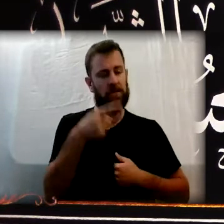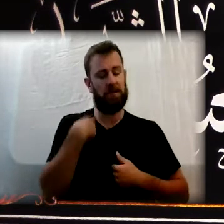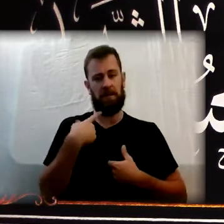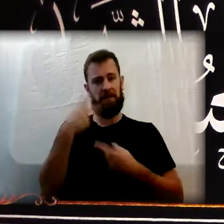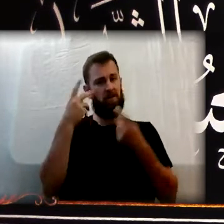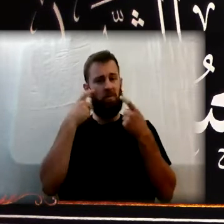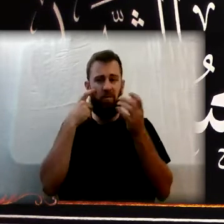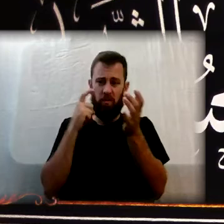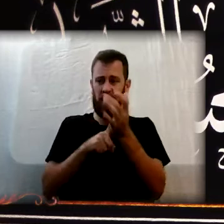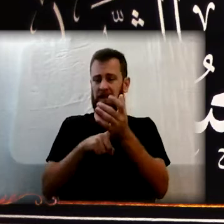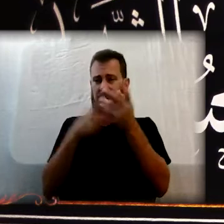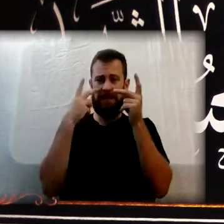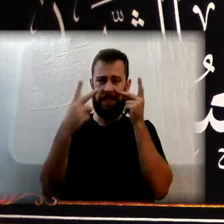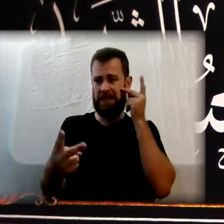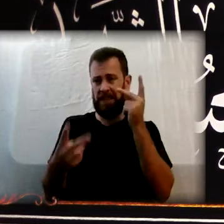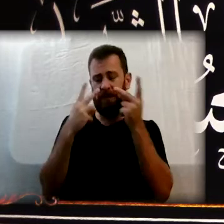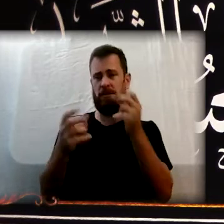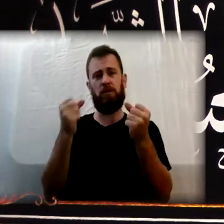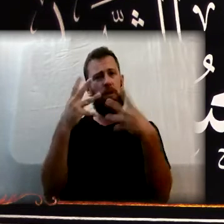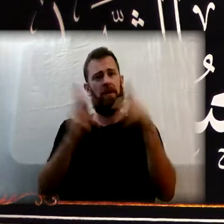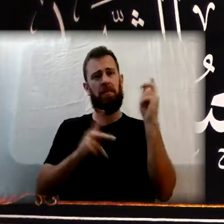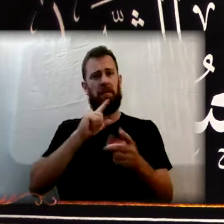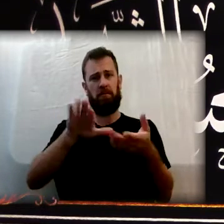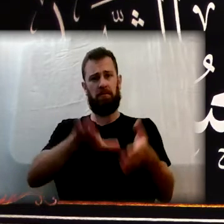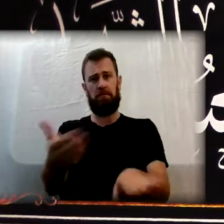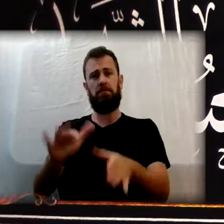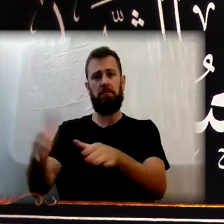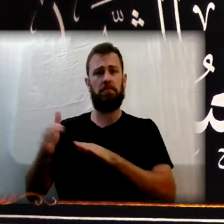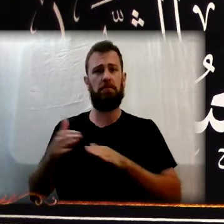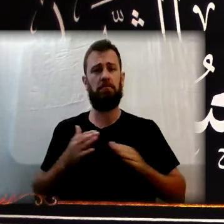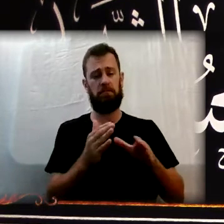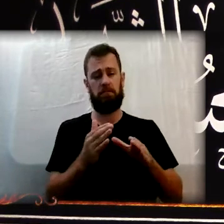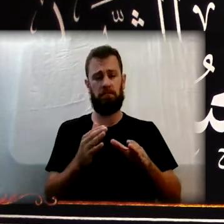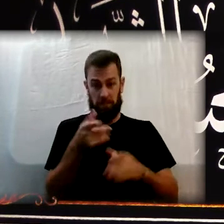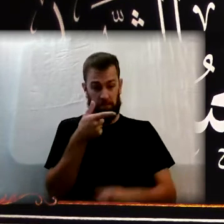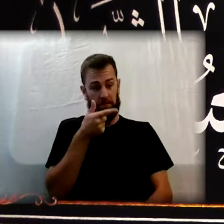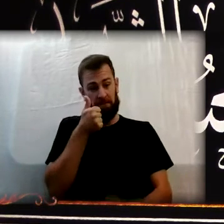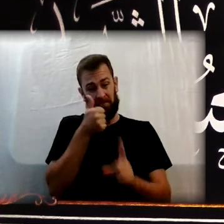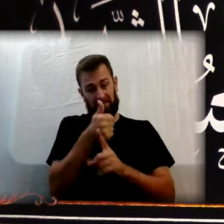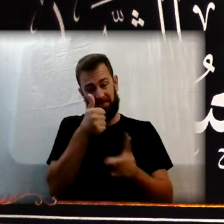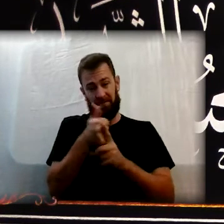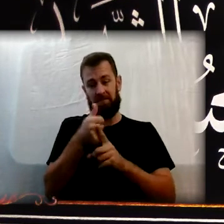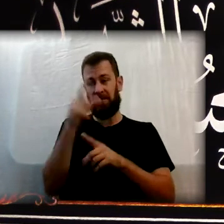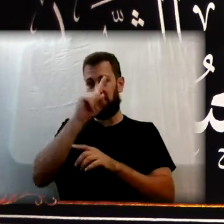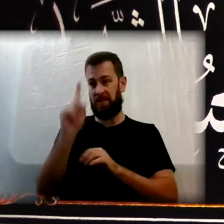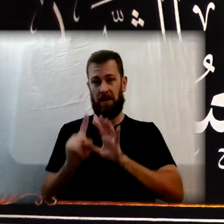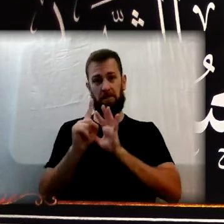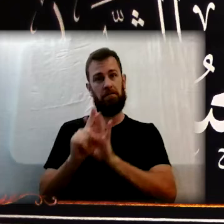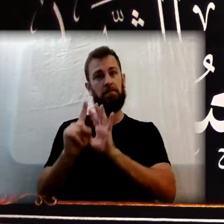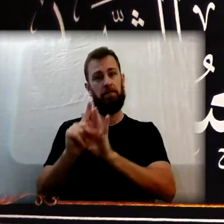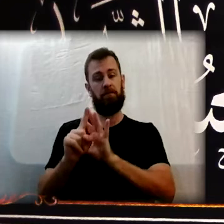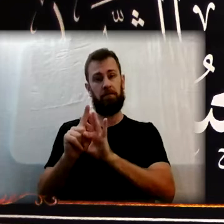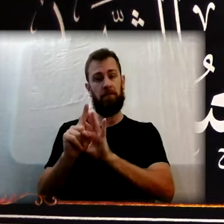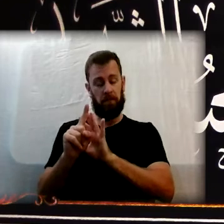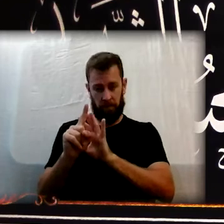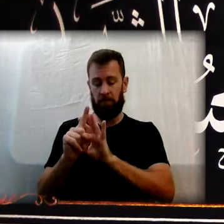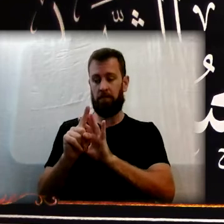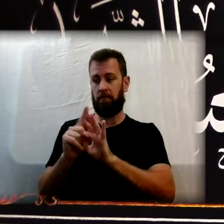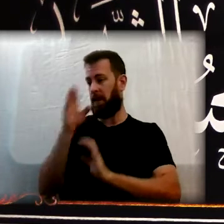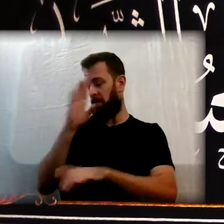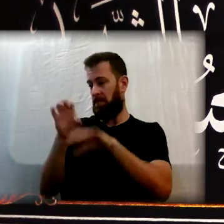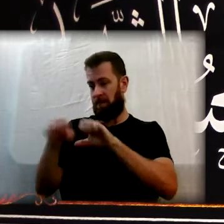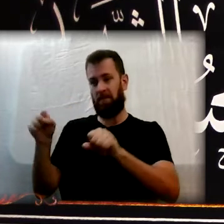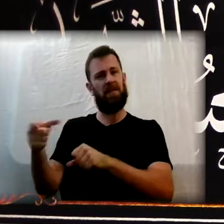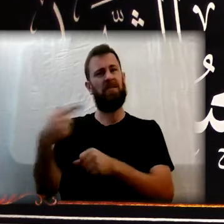witnessed. Despite all his musiba and difficulties and trials, Aba Abdullah was not given the